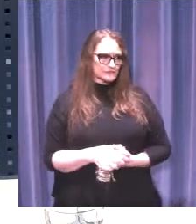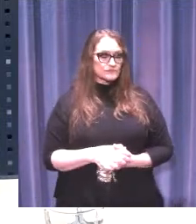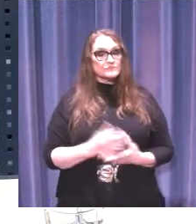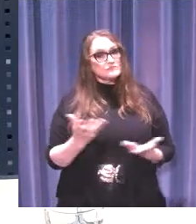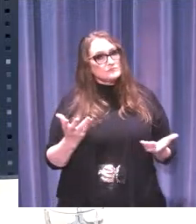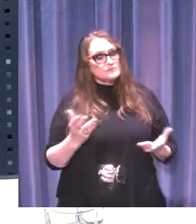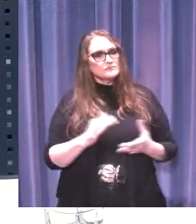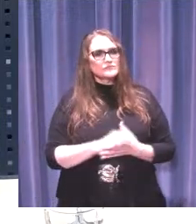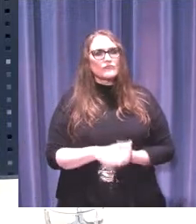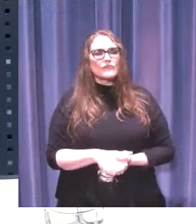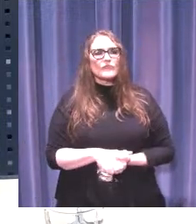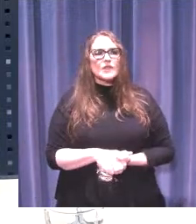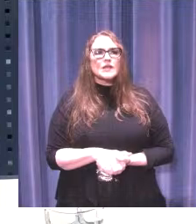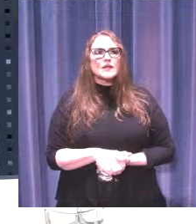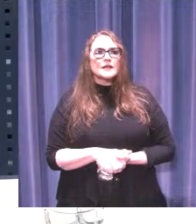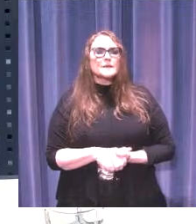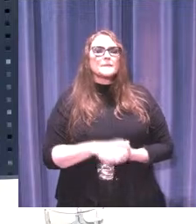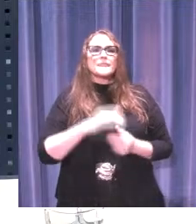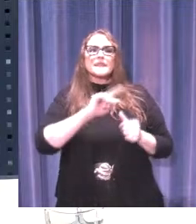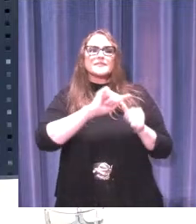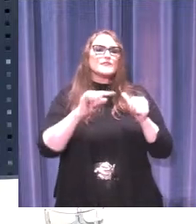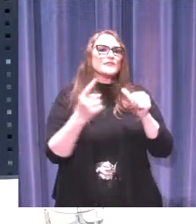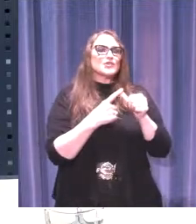Well, in the first